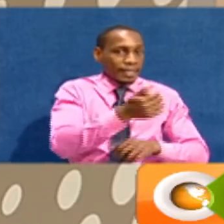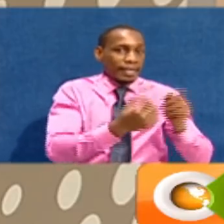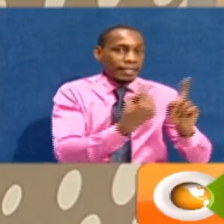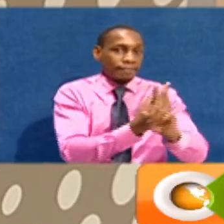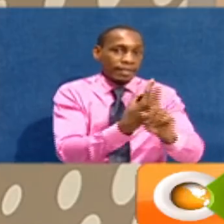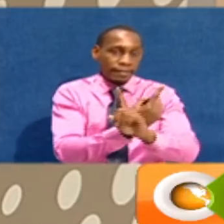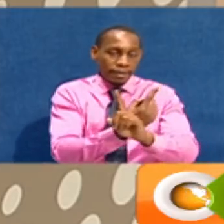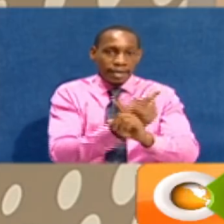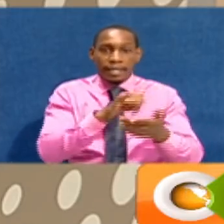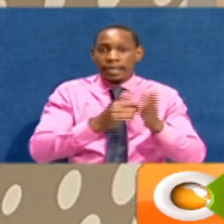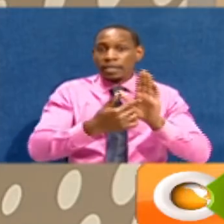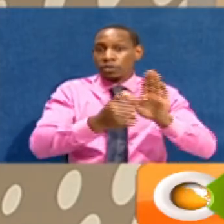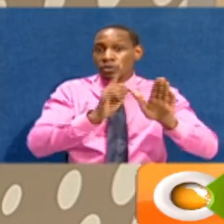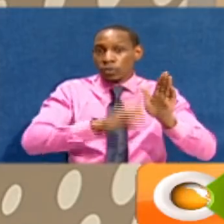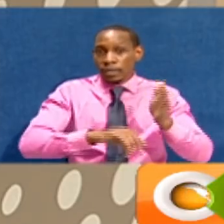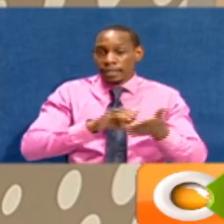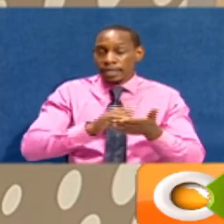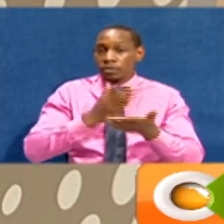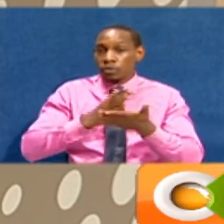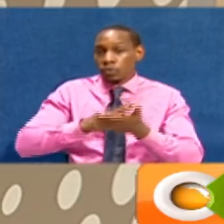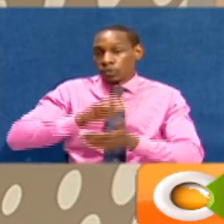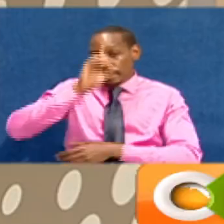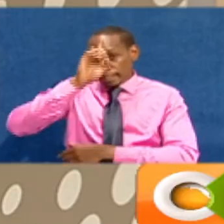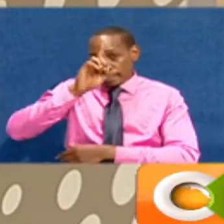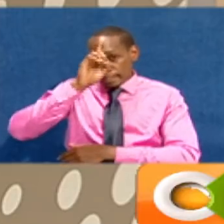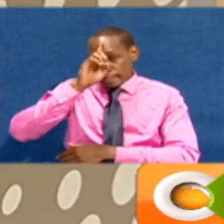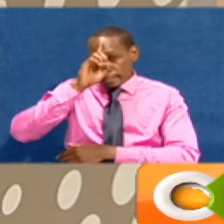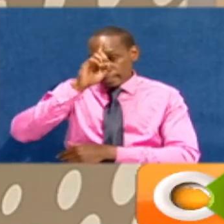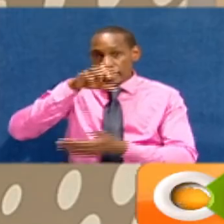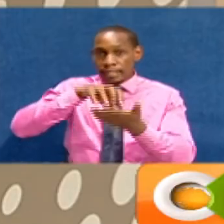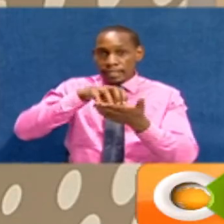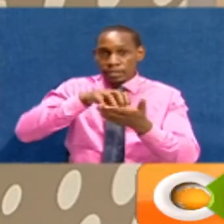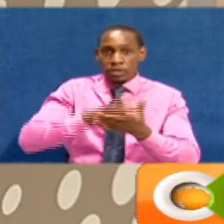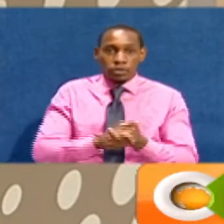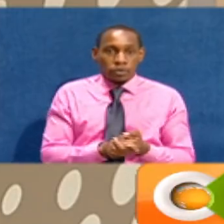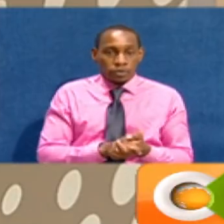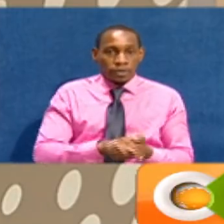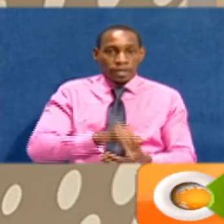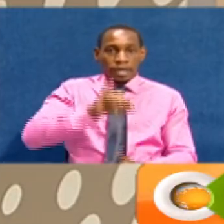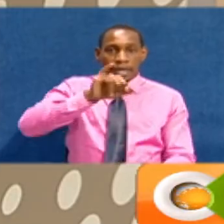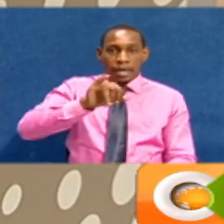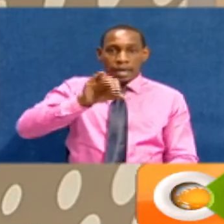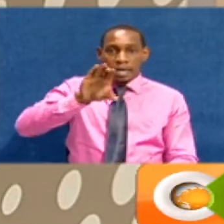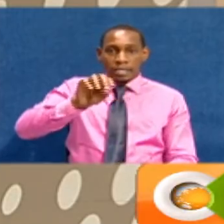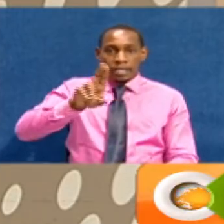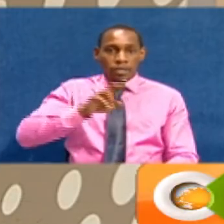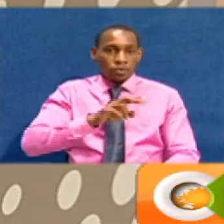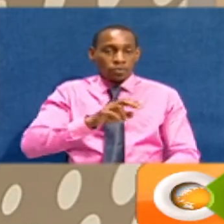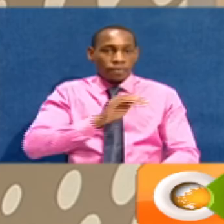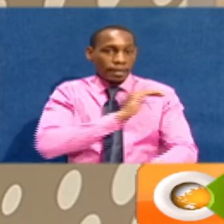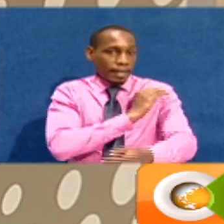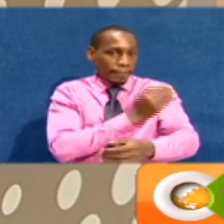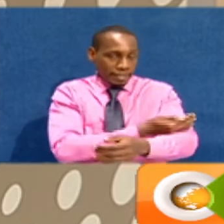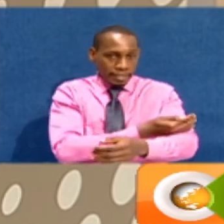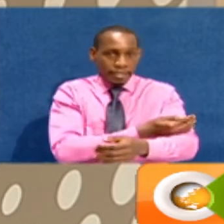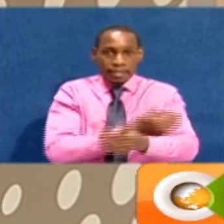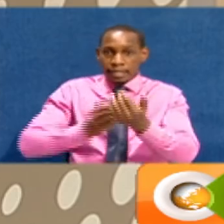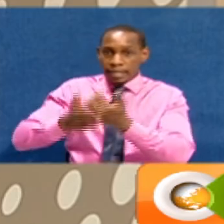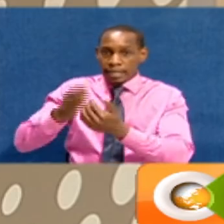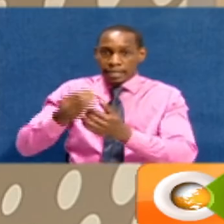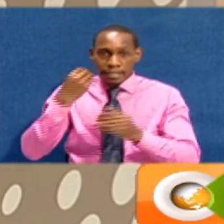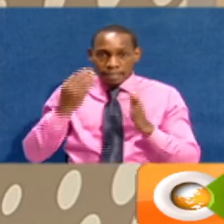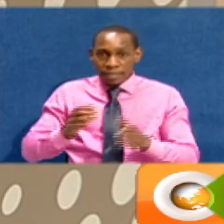other ailments. So that just tells you, how critical this is. When you take a look at the ICU capacity, remember, it's not just for COVID-19